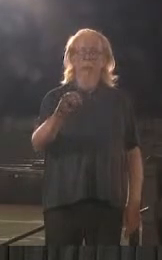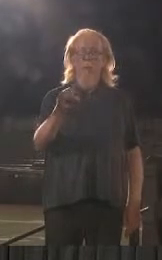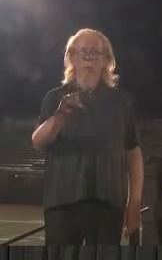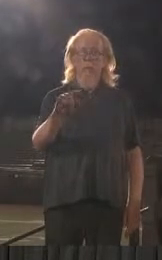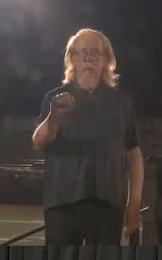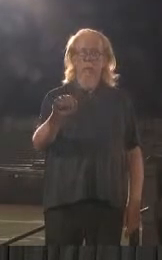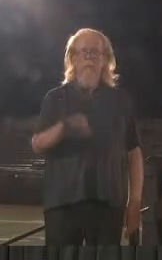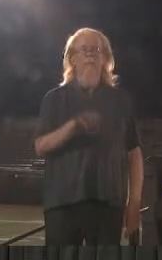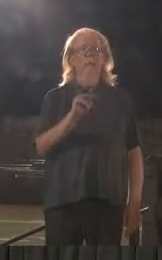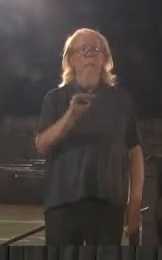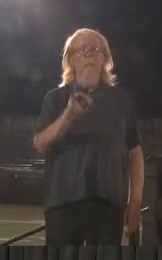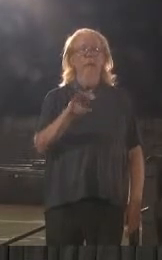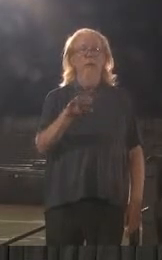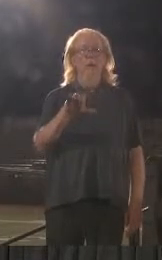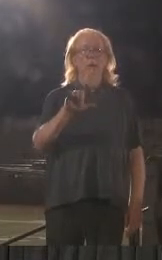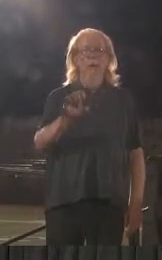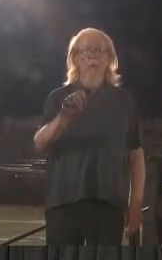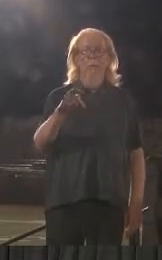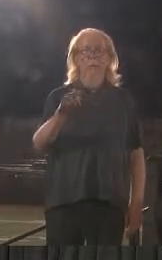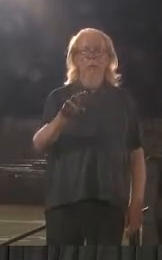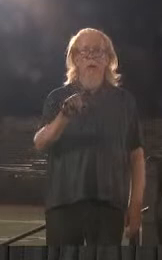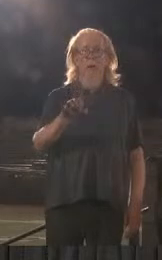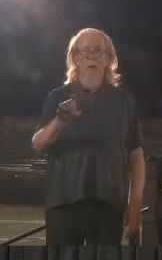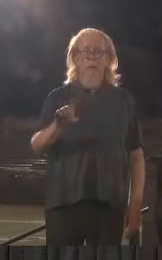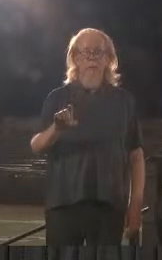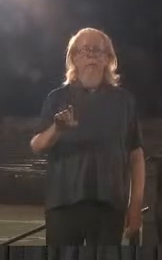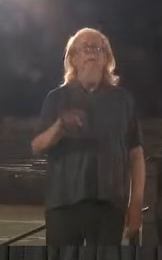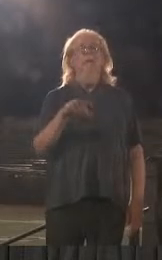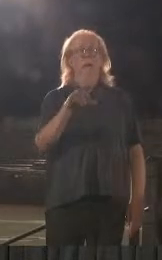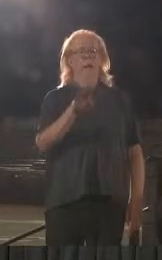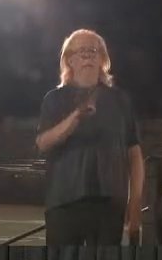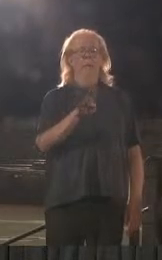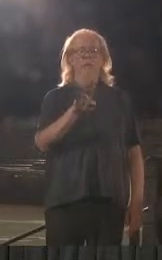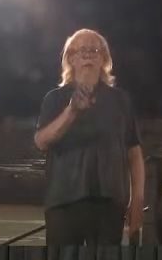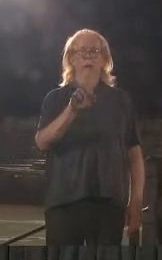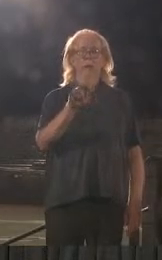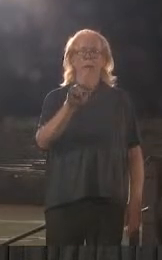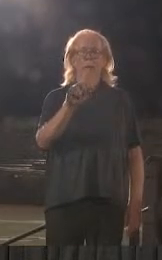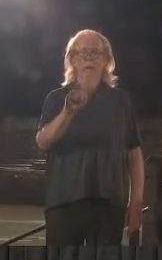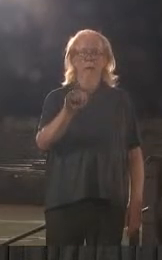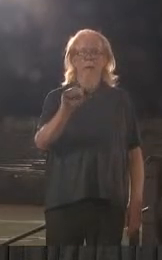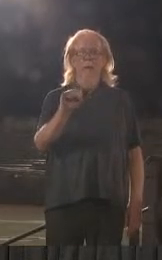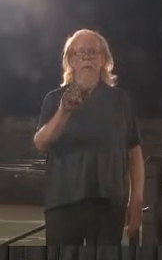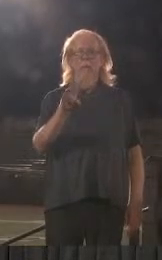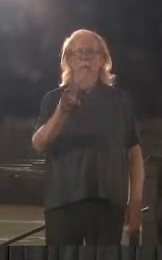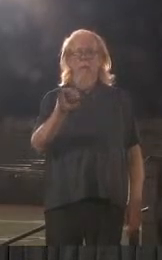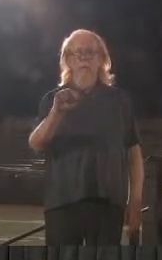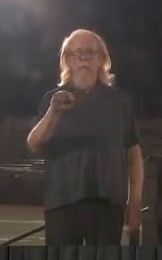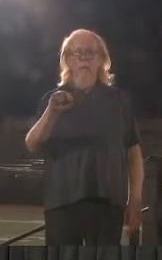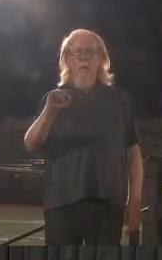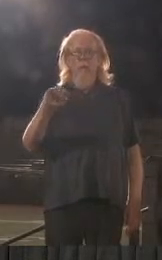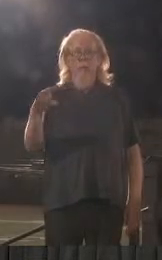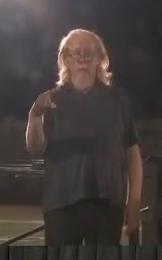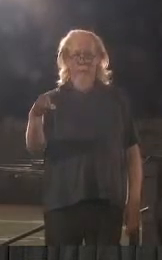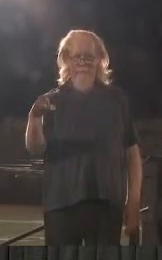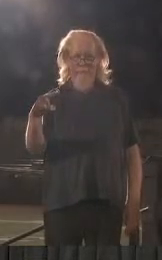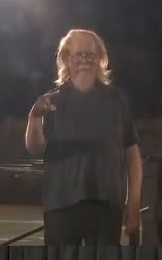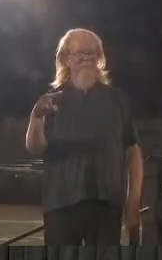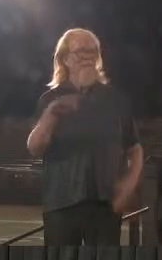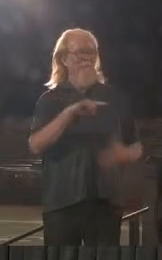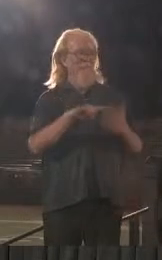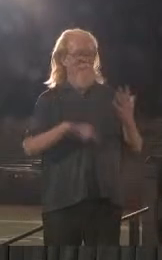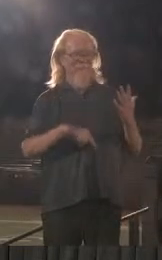Michelle Perales, and Brianna Swintek. Thank you. Please stay standing.